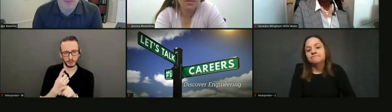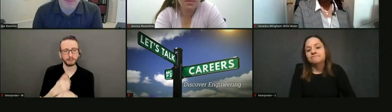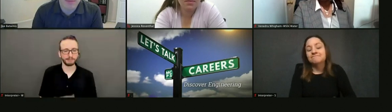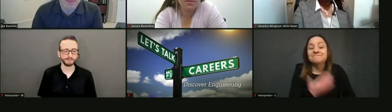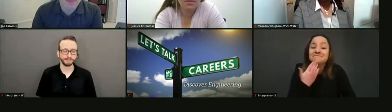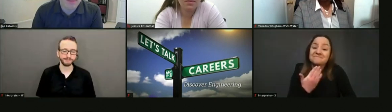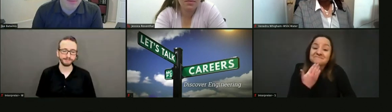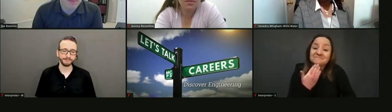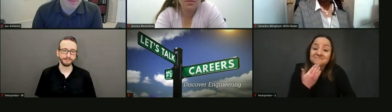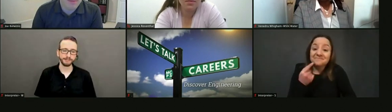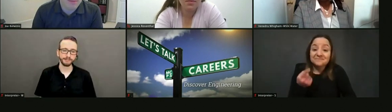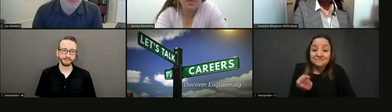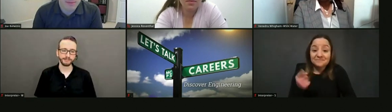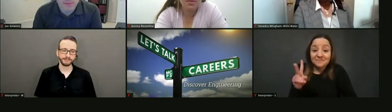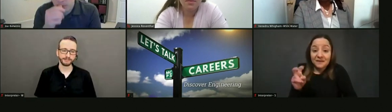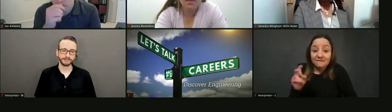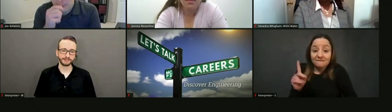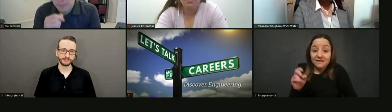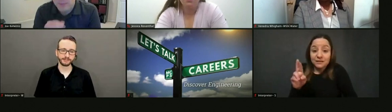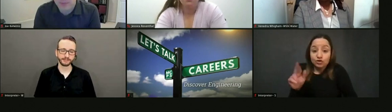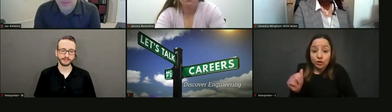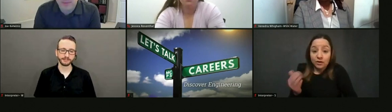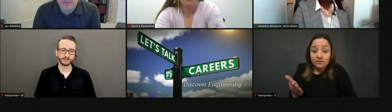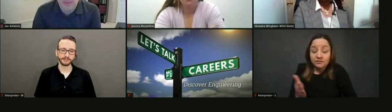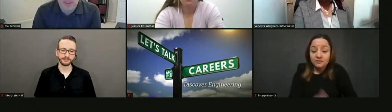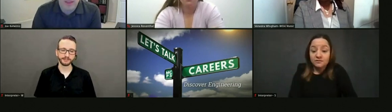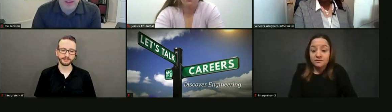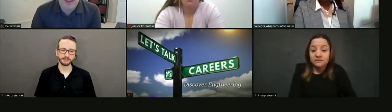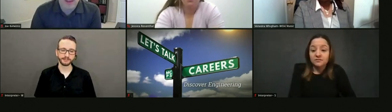Thank you. How about you, Venedra?